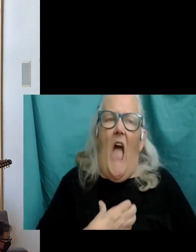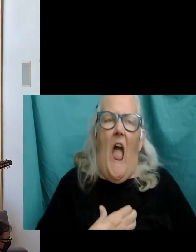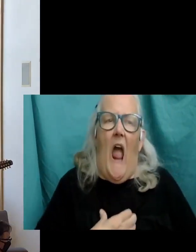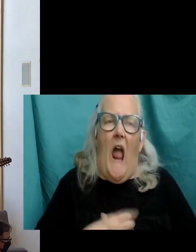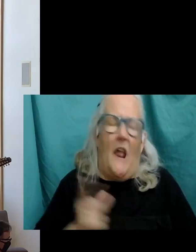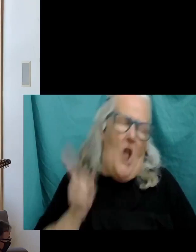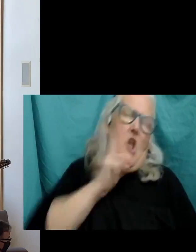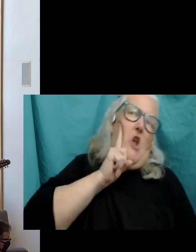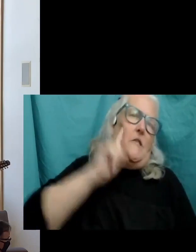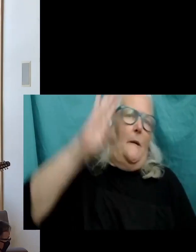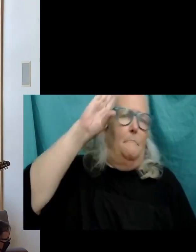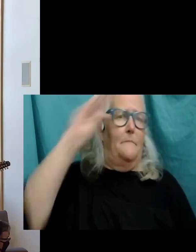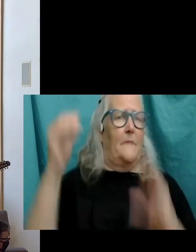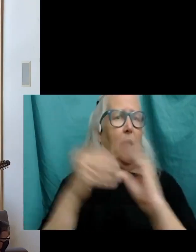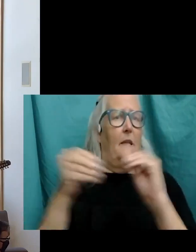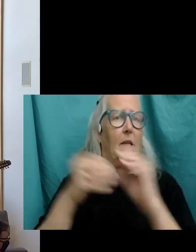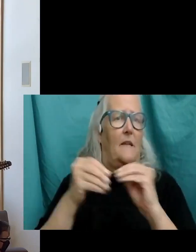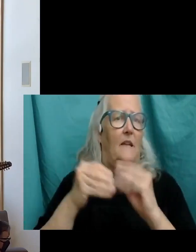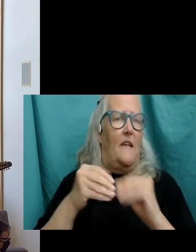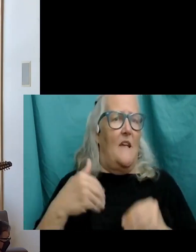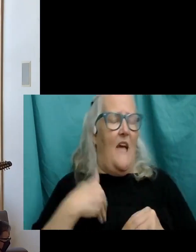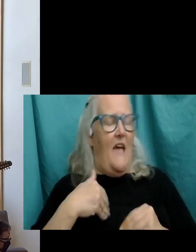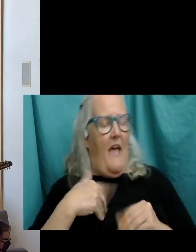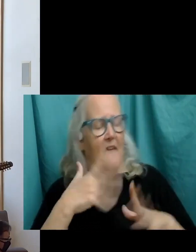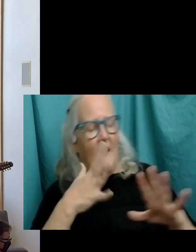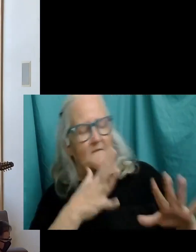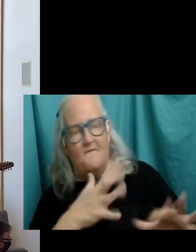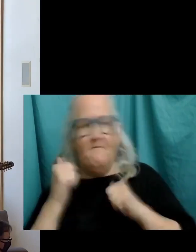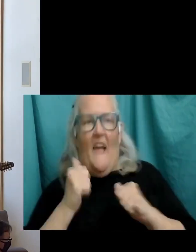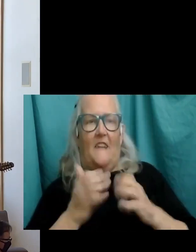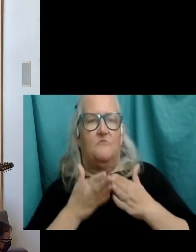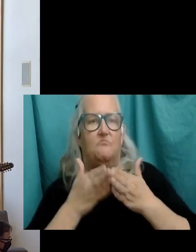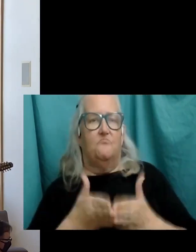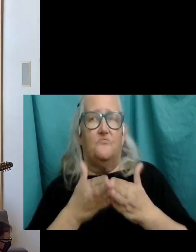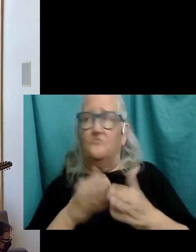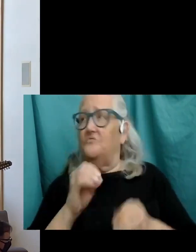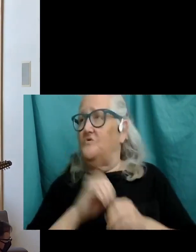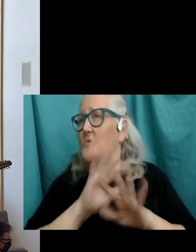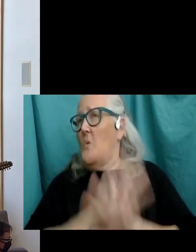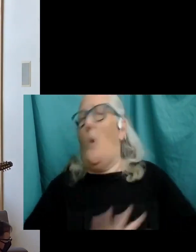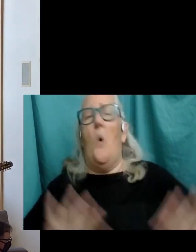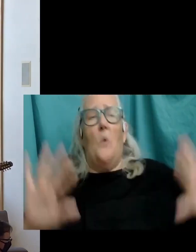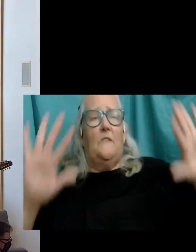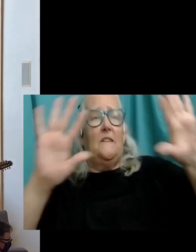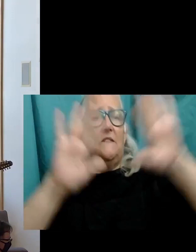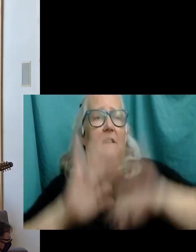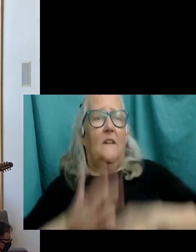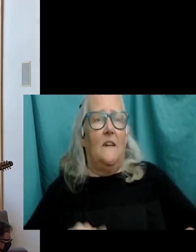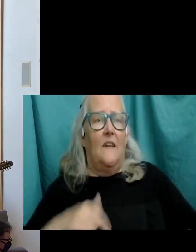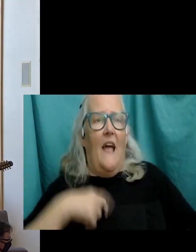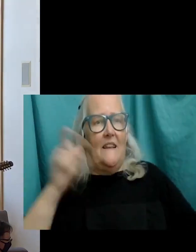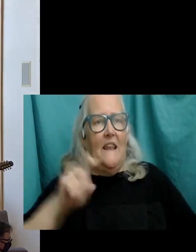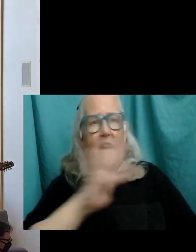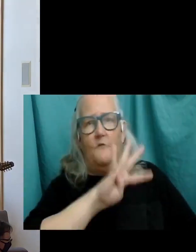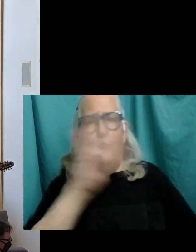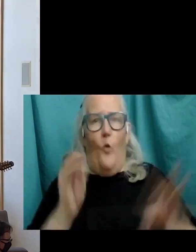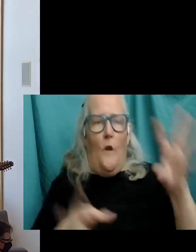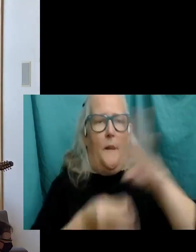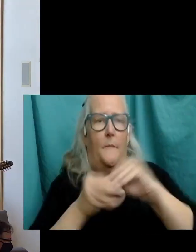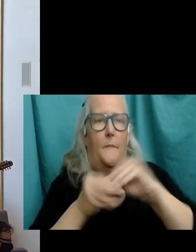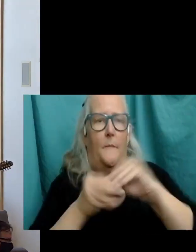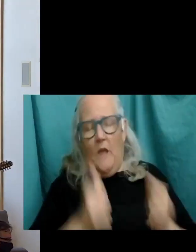say, got the fastest square rigger in all the West Indies, and I need 40 men who can help